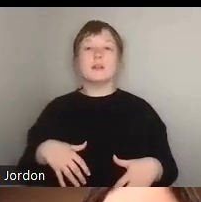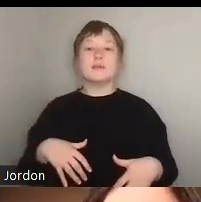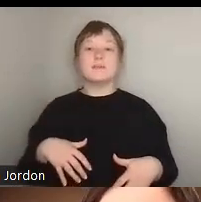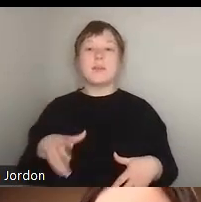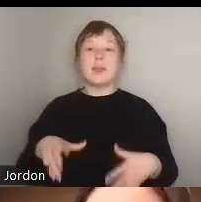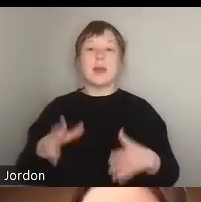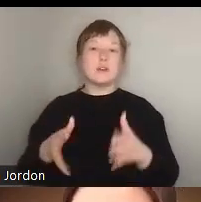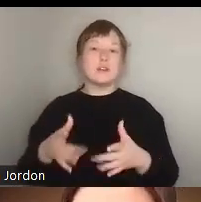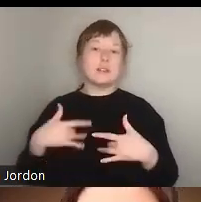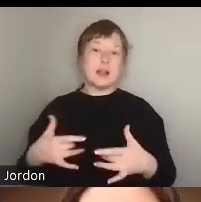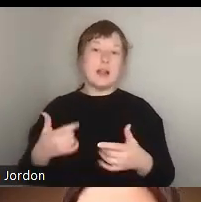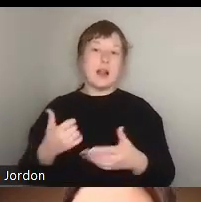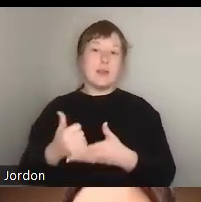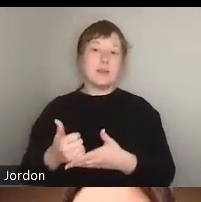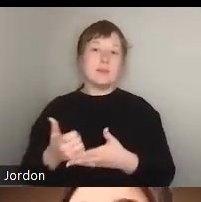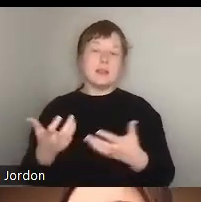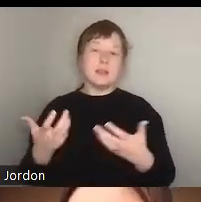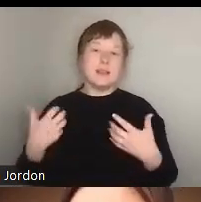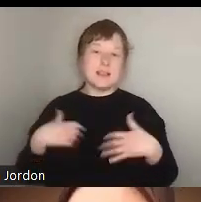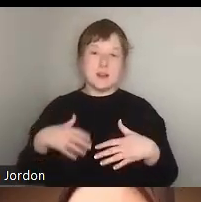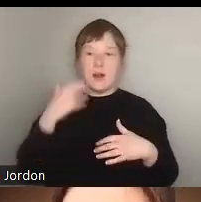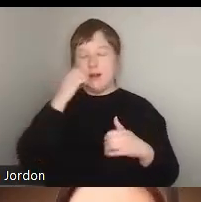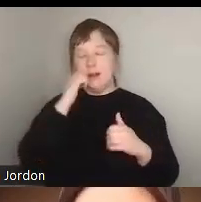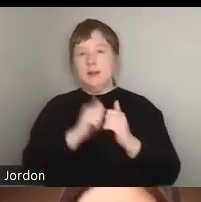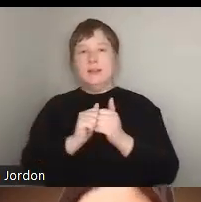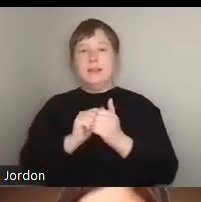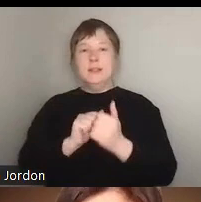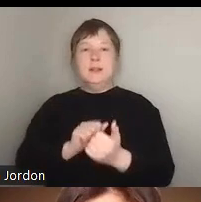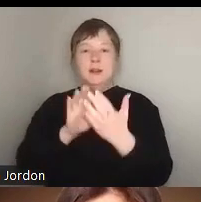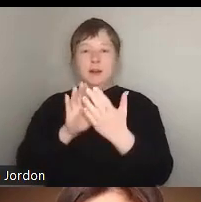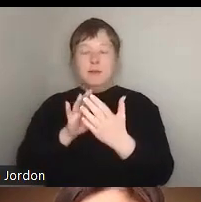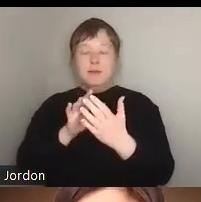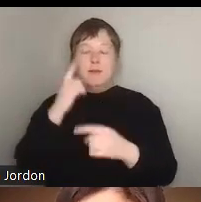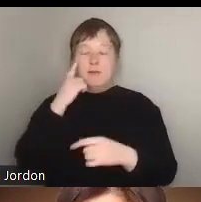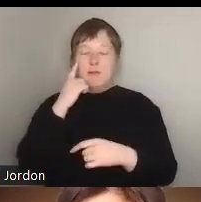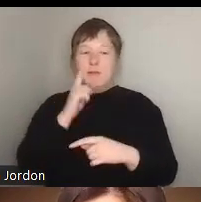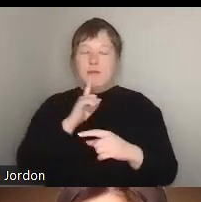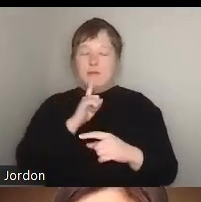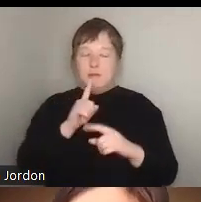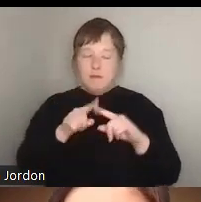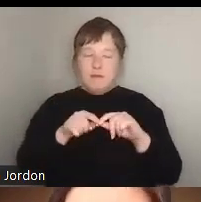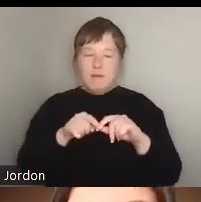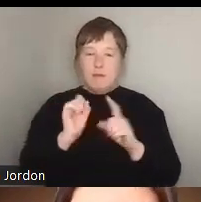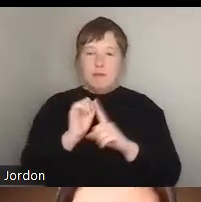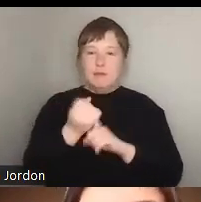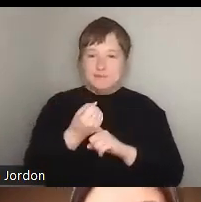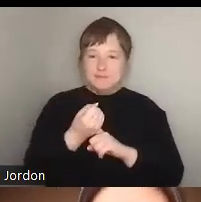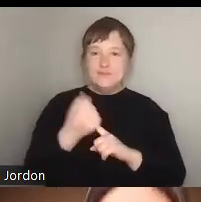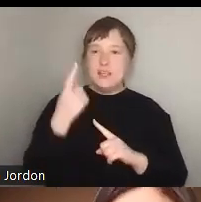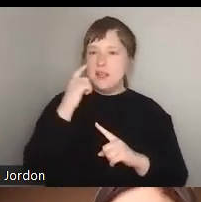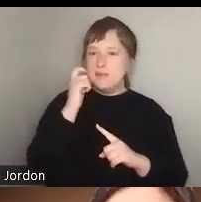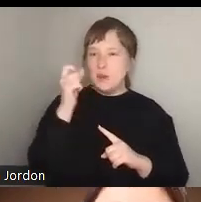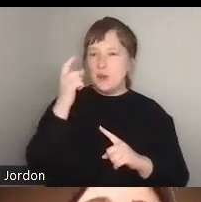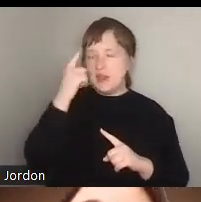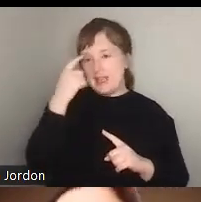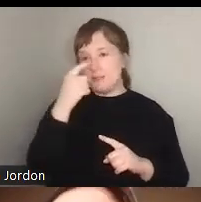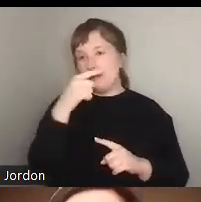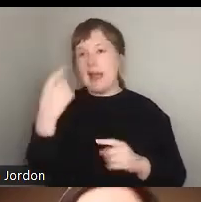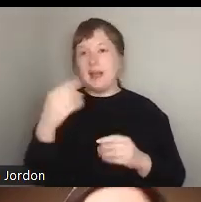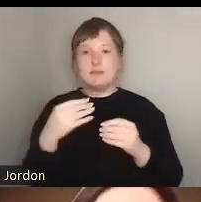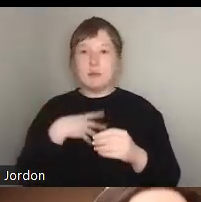that usually helps them doesn't know how to address that. So I think it really depends on the situation. I don't think that's super black and white.